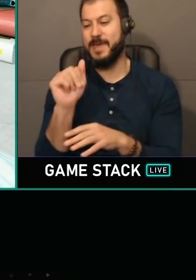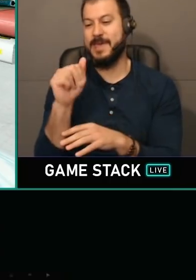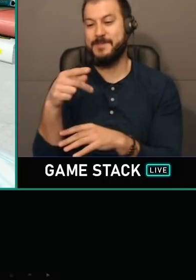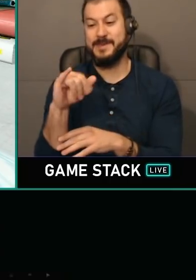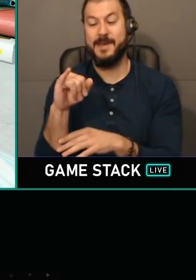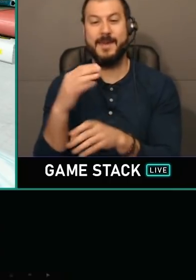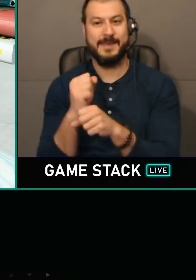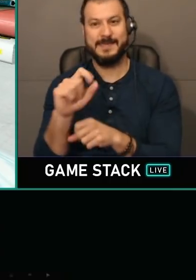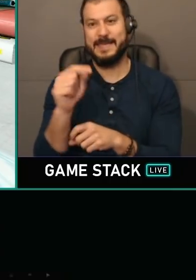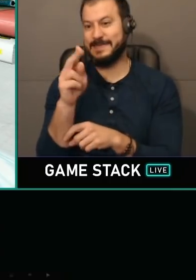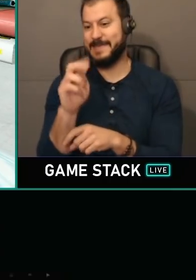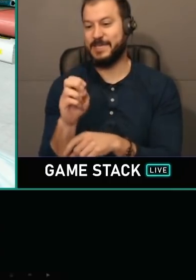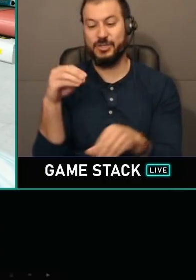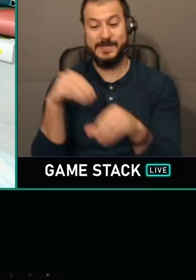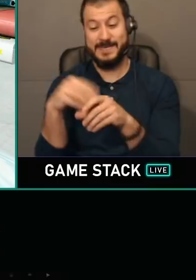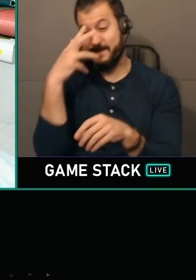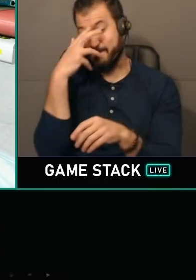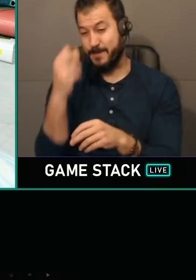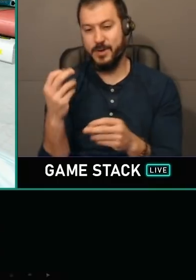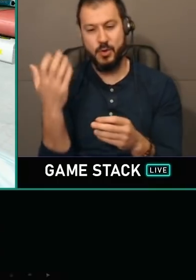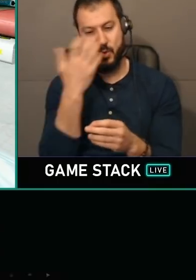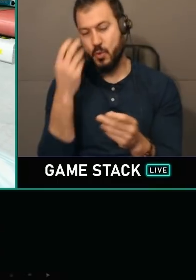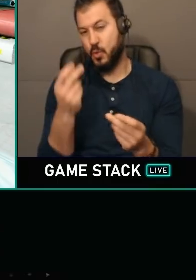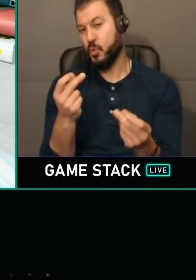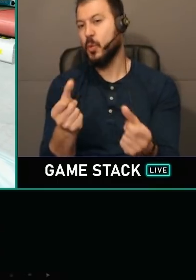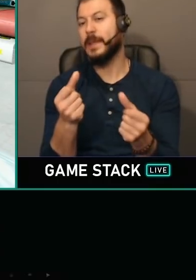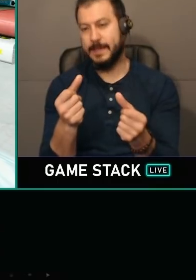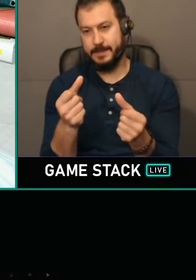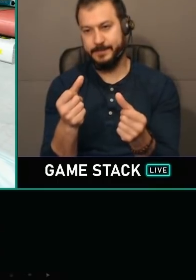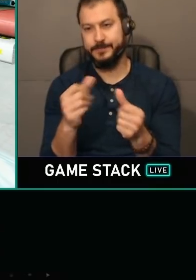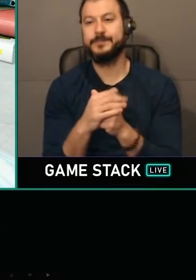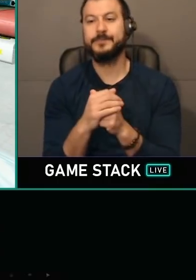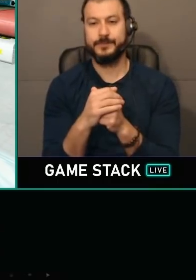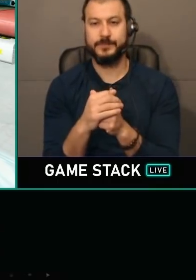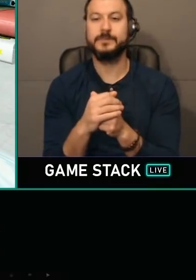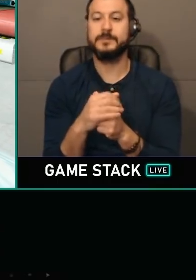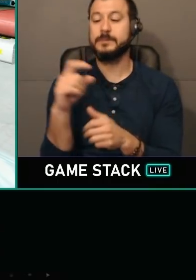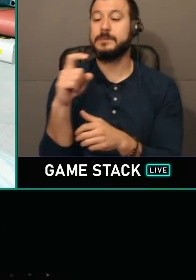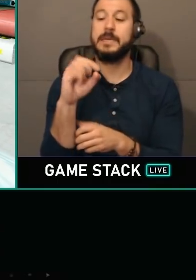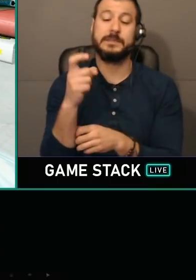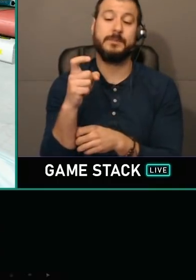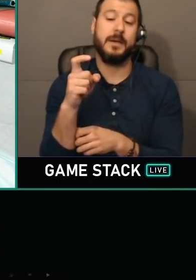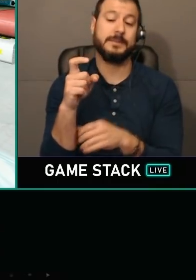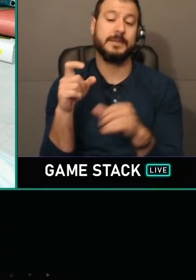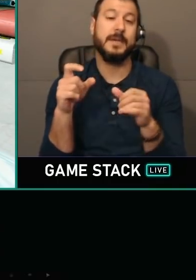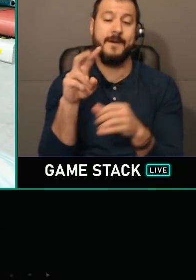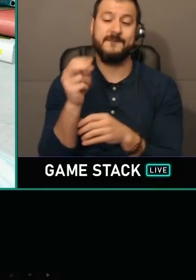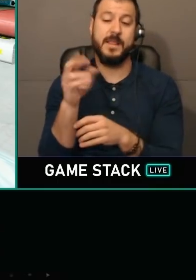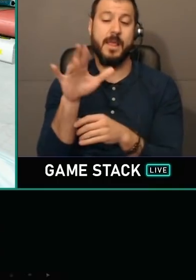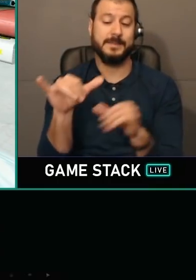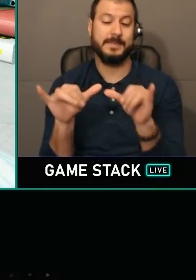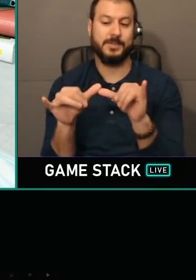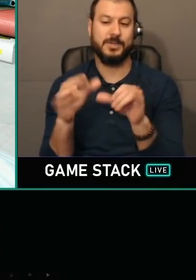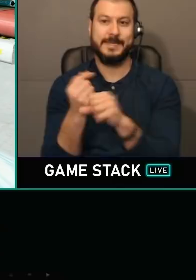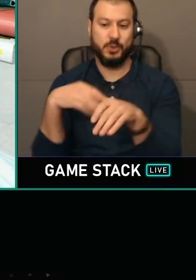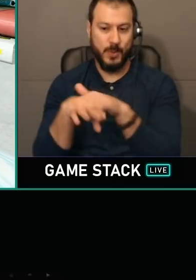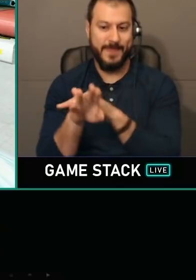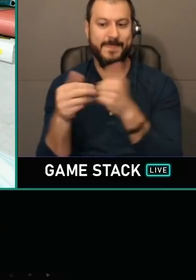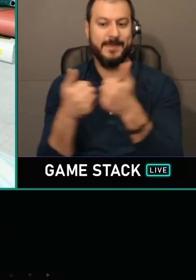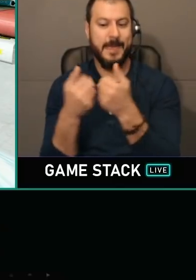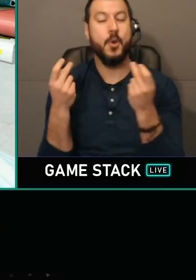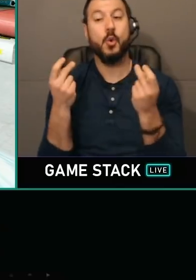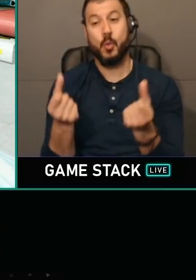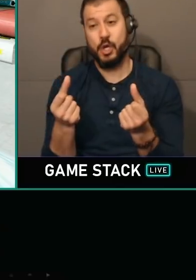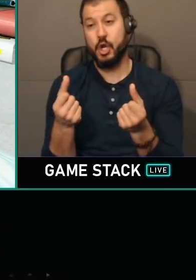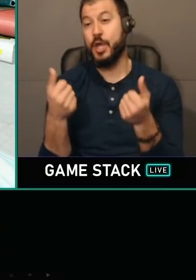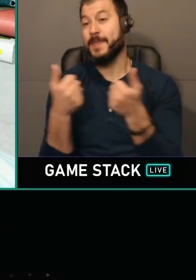texture data into memory extremely quickly. The Xbox Velocity architecture gets you into the game quicker. The game